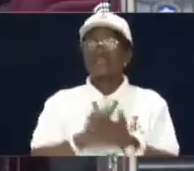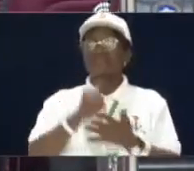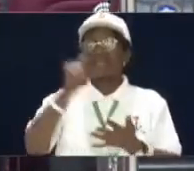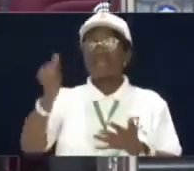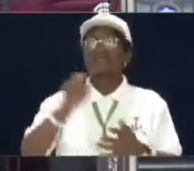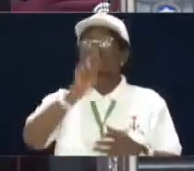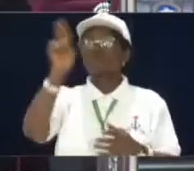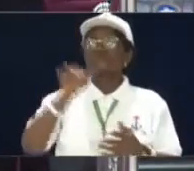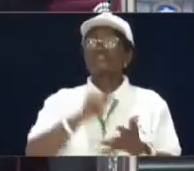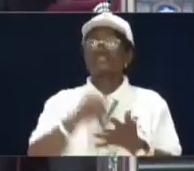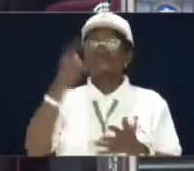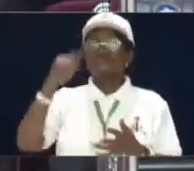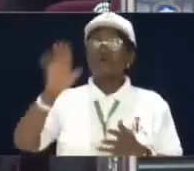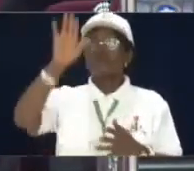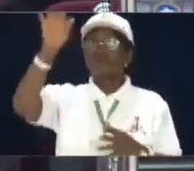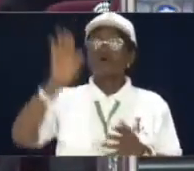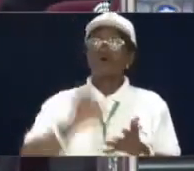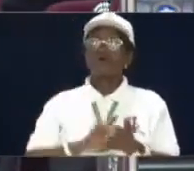Use it for your glory.